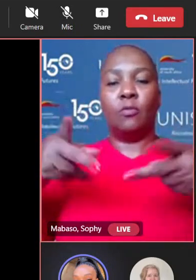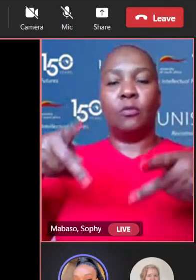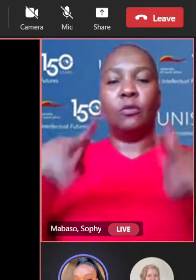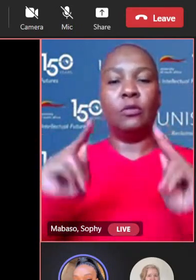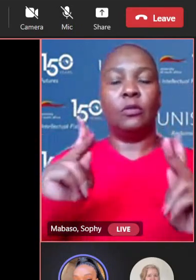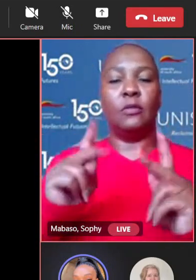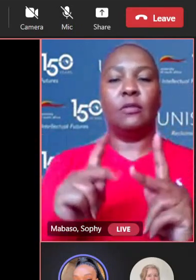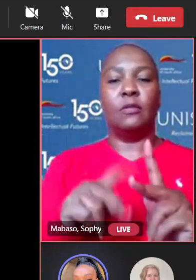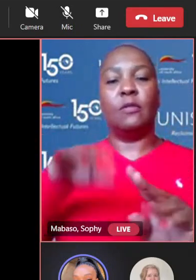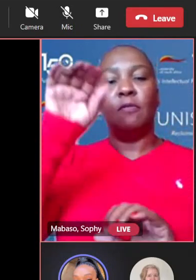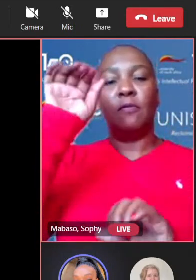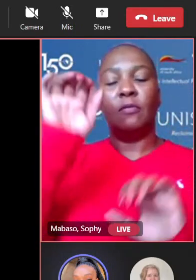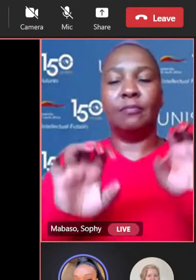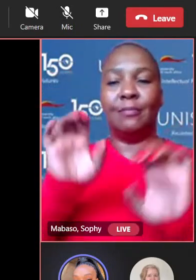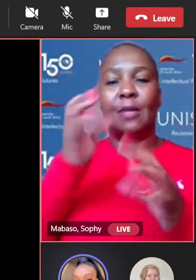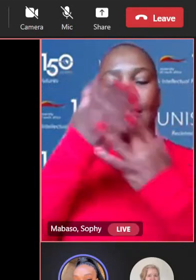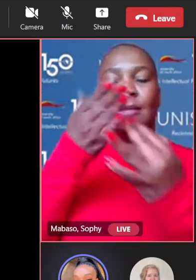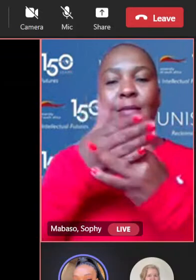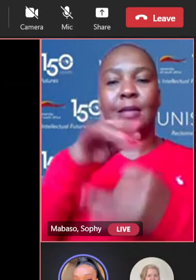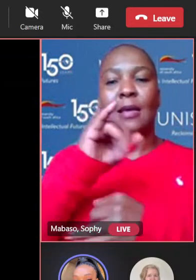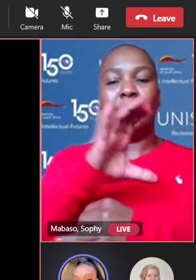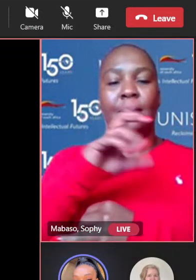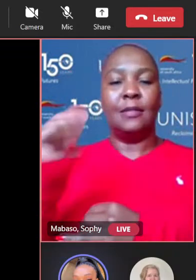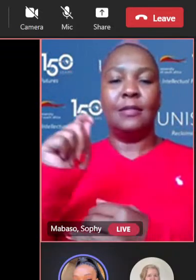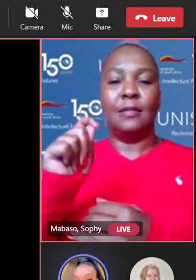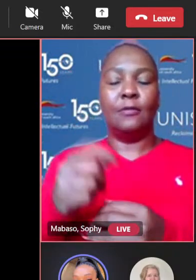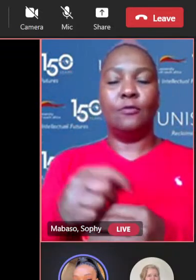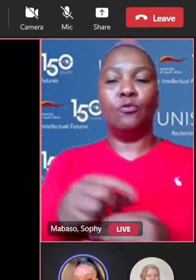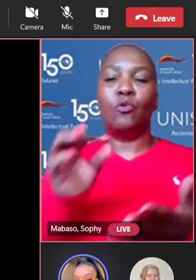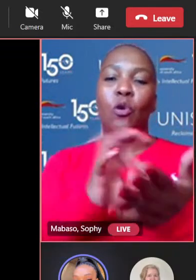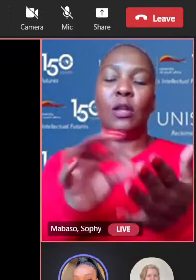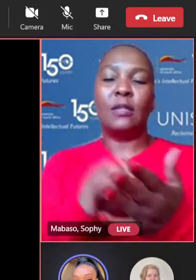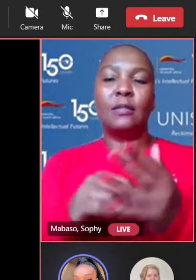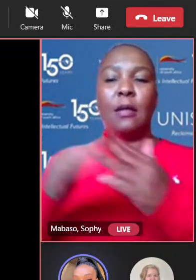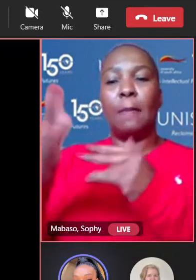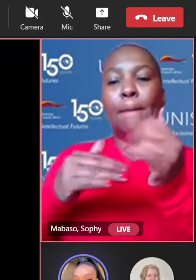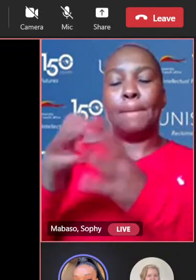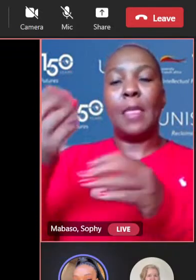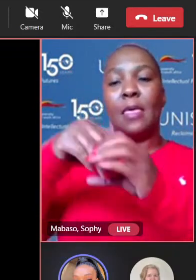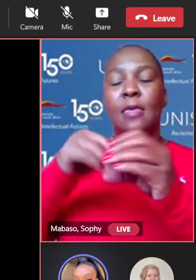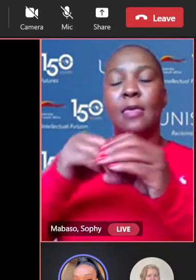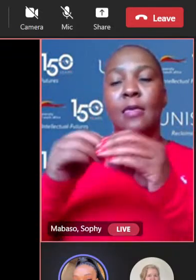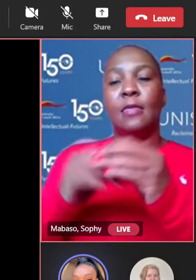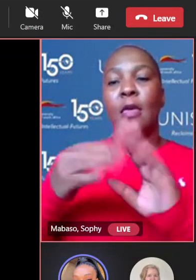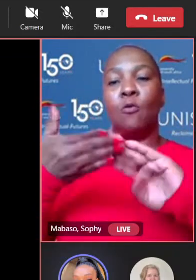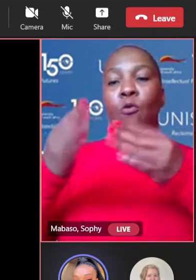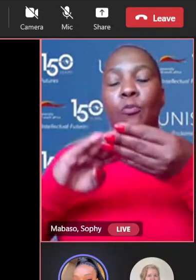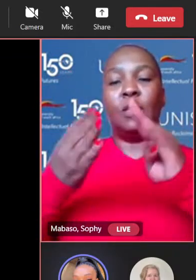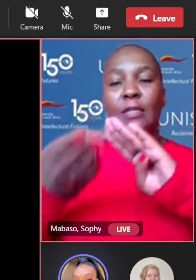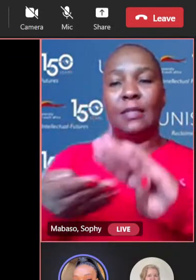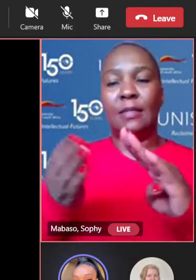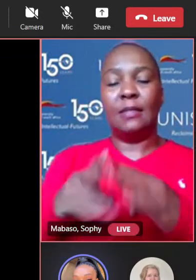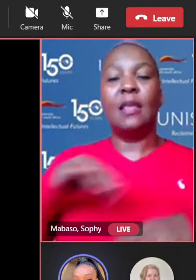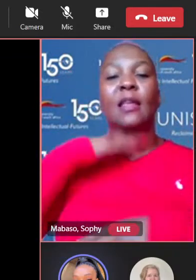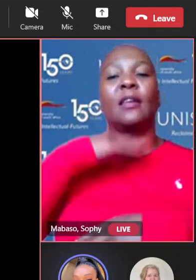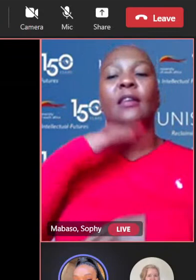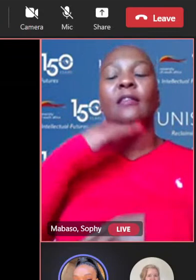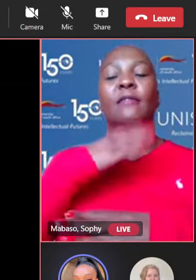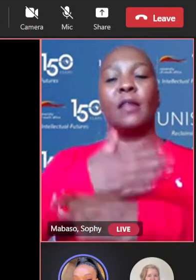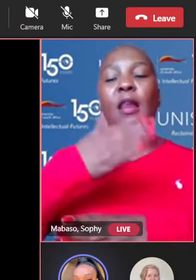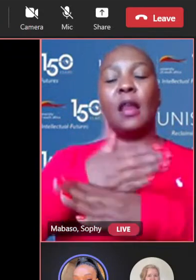accessing ICTs through contracting establishments within communities that have adequately functioning